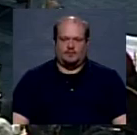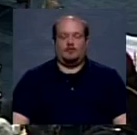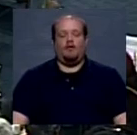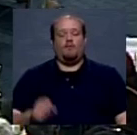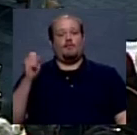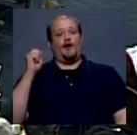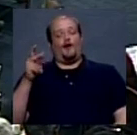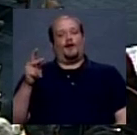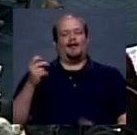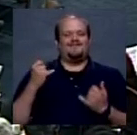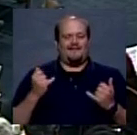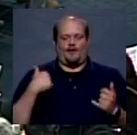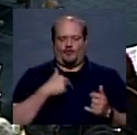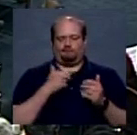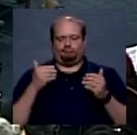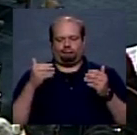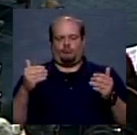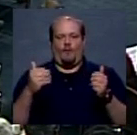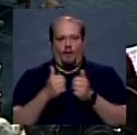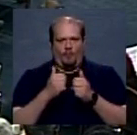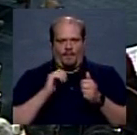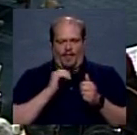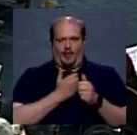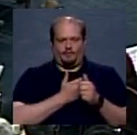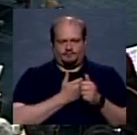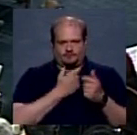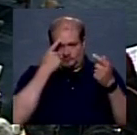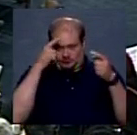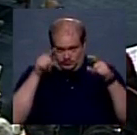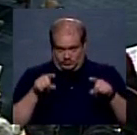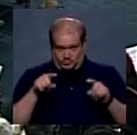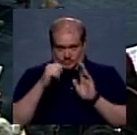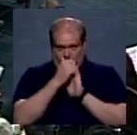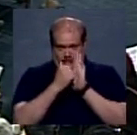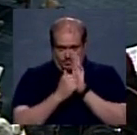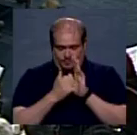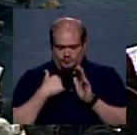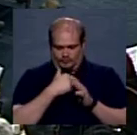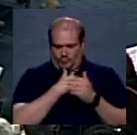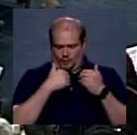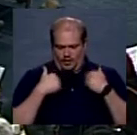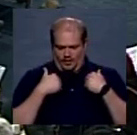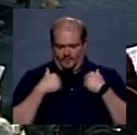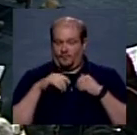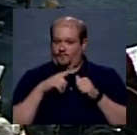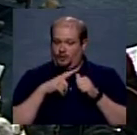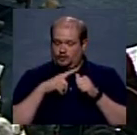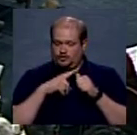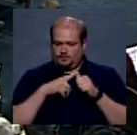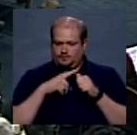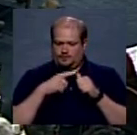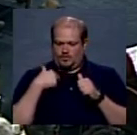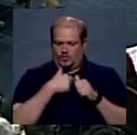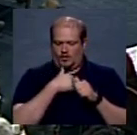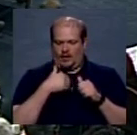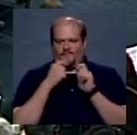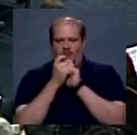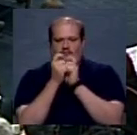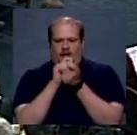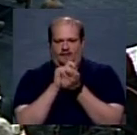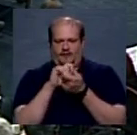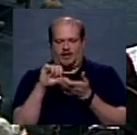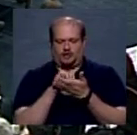Okay, we can now move on to our consent agenda. We've got six, well, first of all, we have a modification